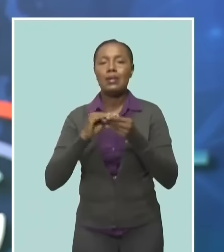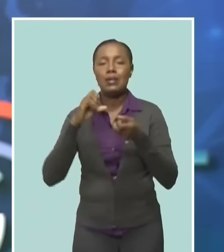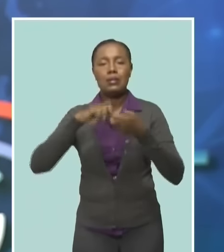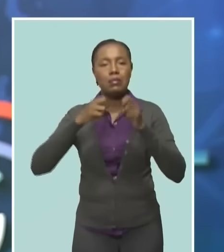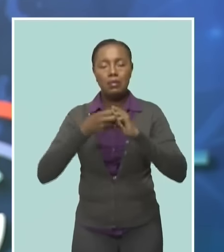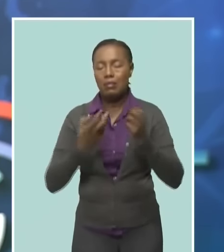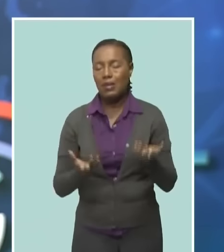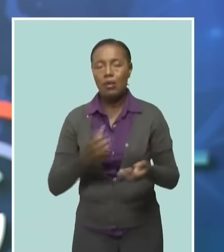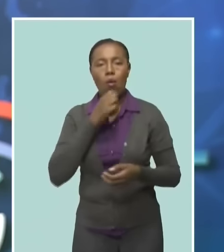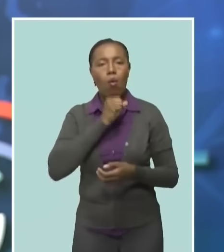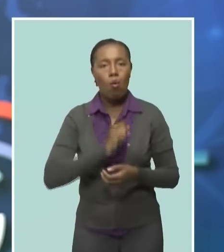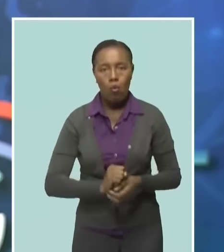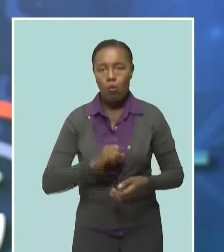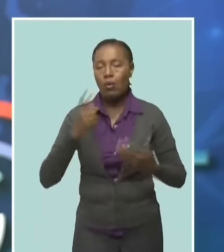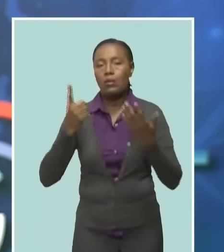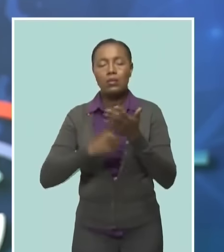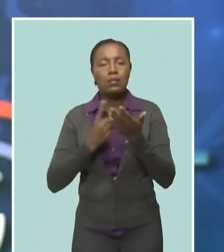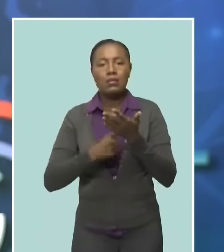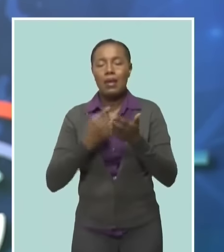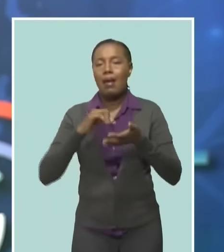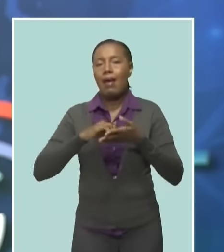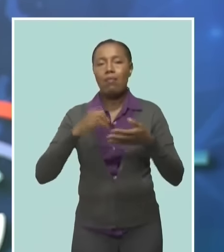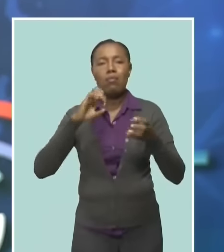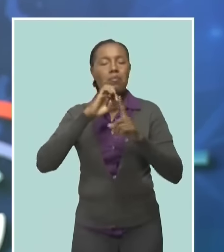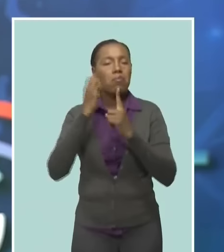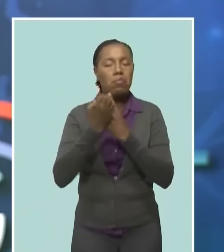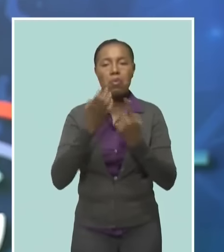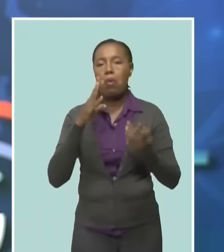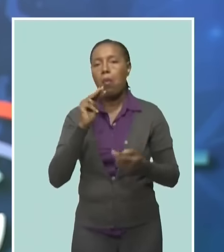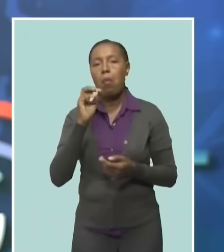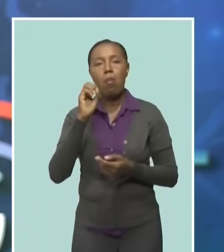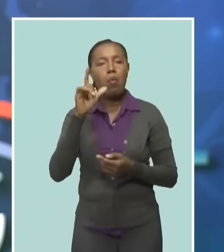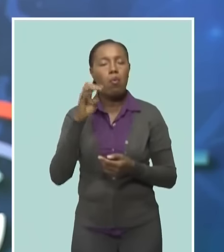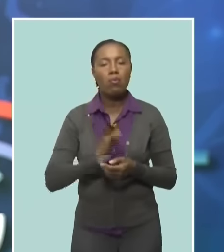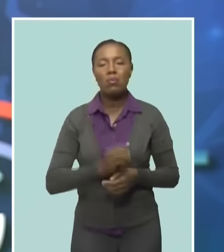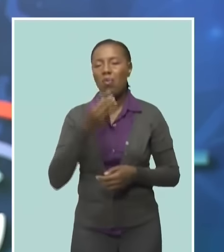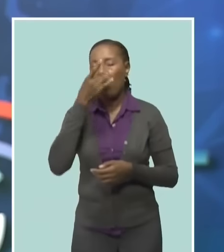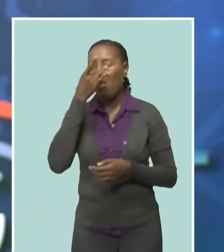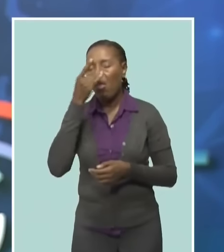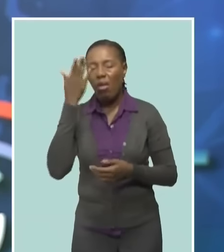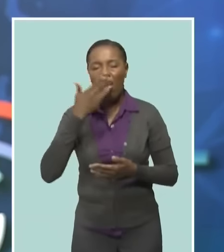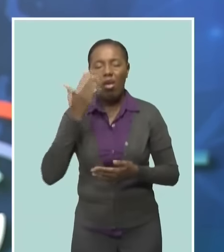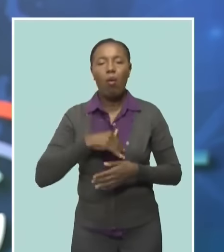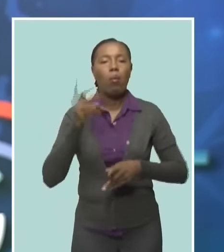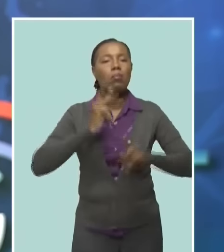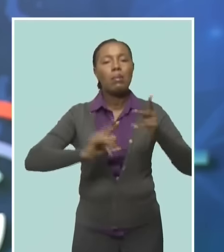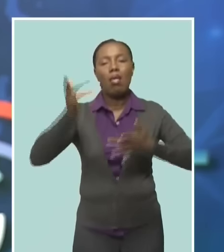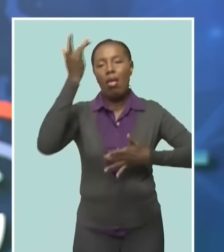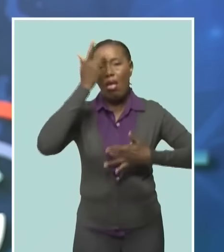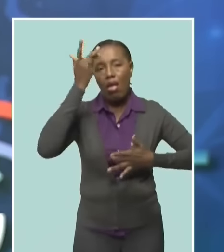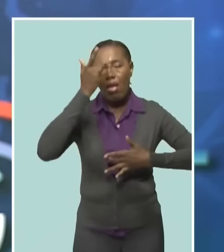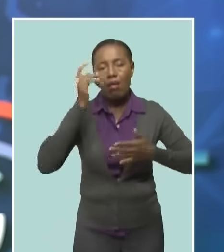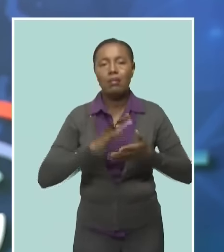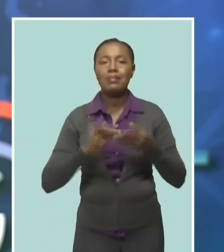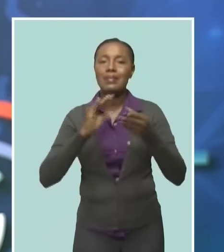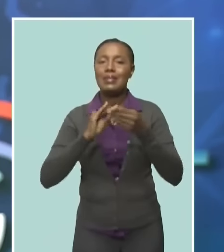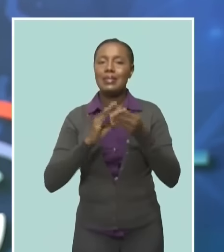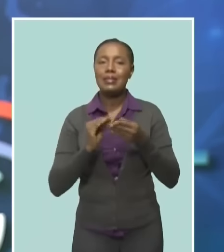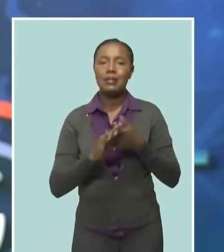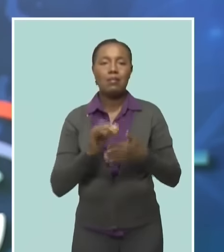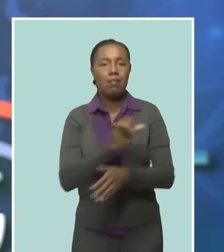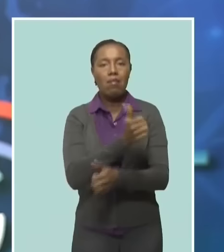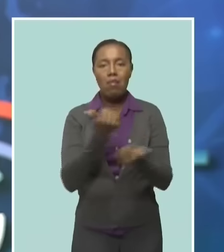time will have environmental issues, whether it is mold, odors, or people falling ill. He says as a